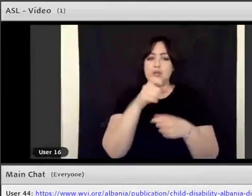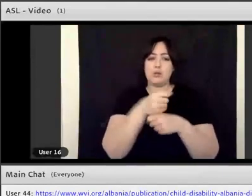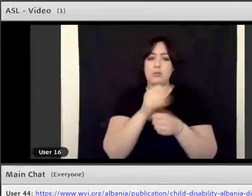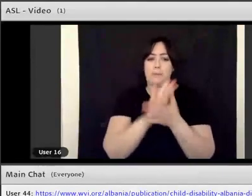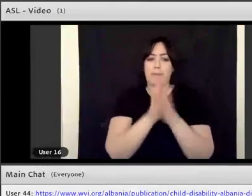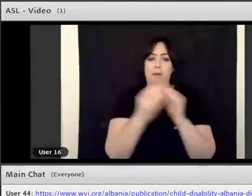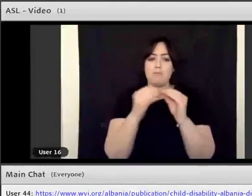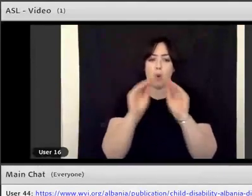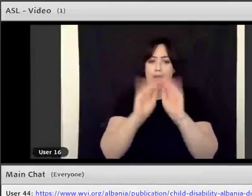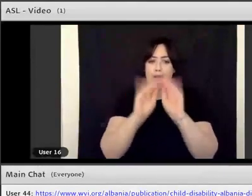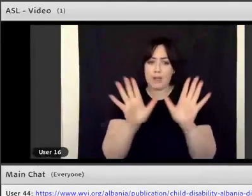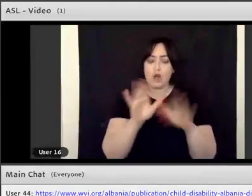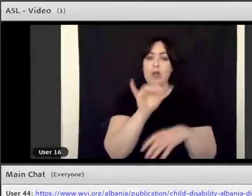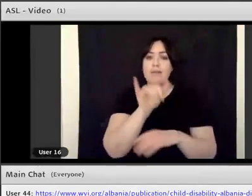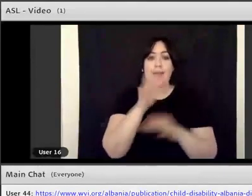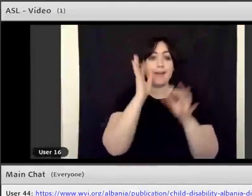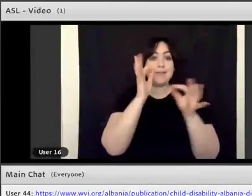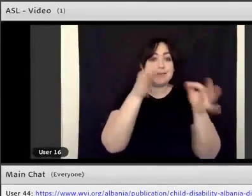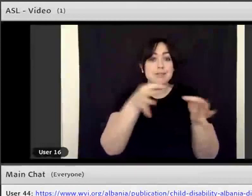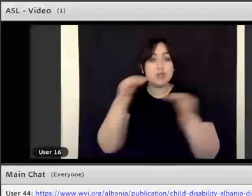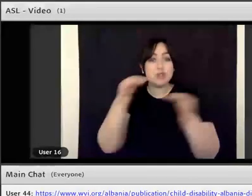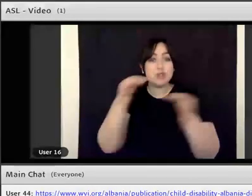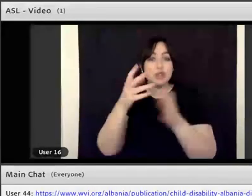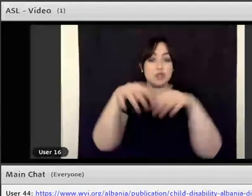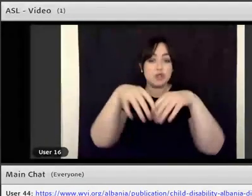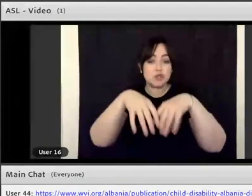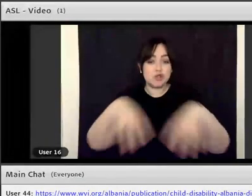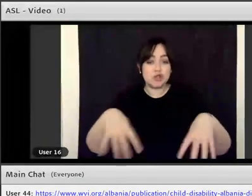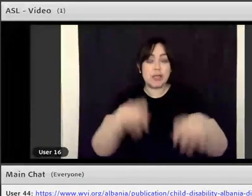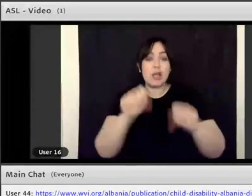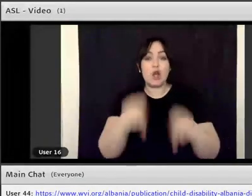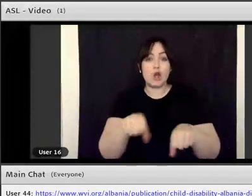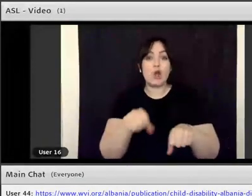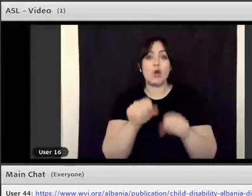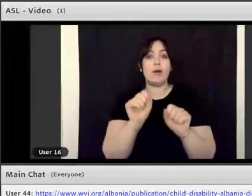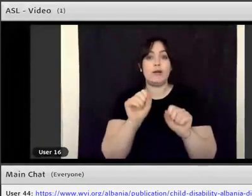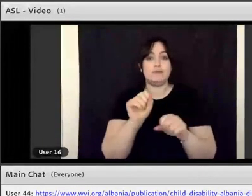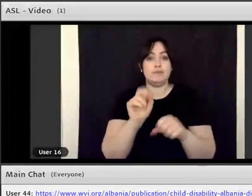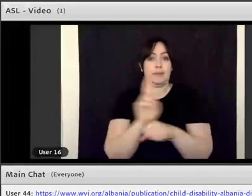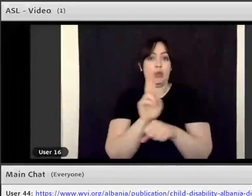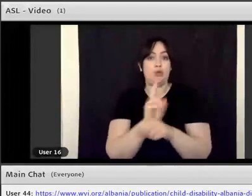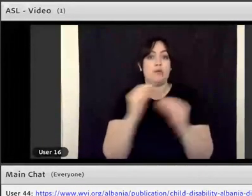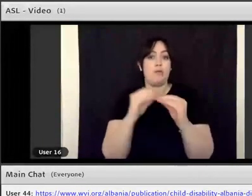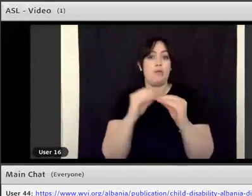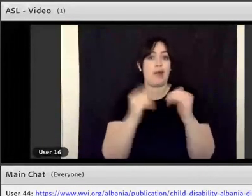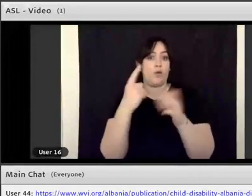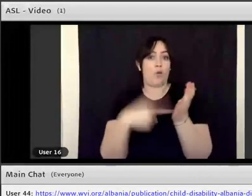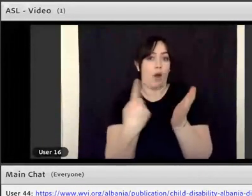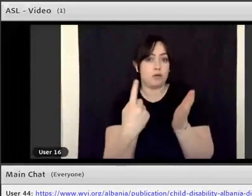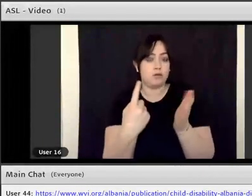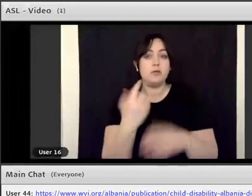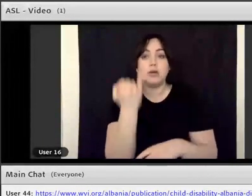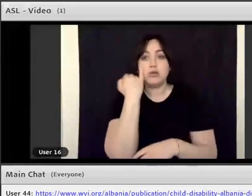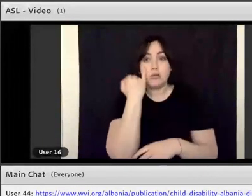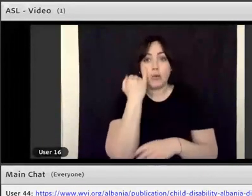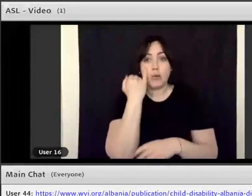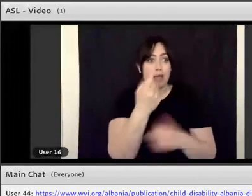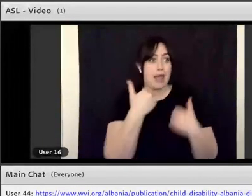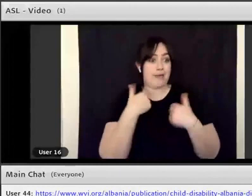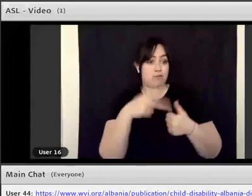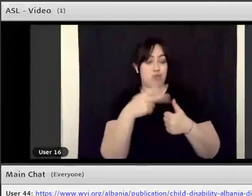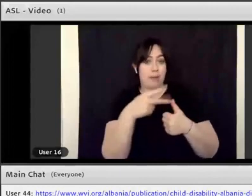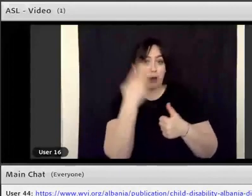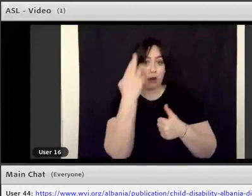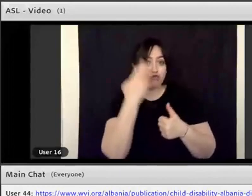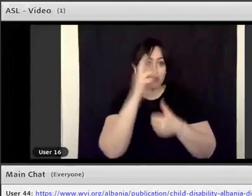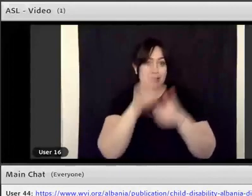be used more than once. For example, if you have a primary reason for collecting data, you may walk through the